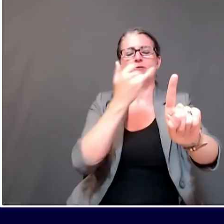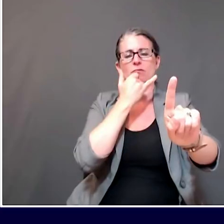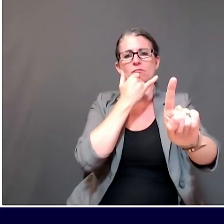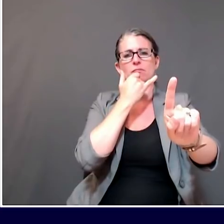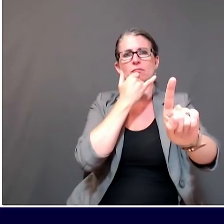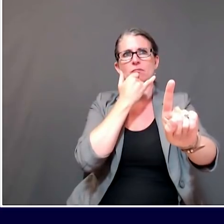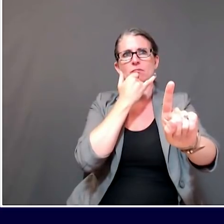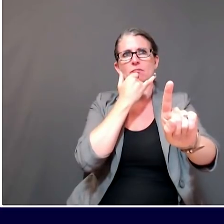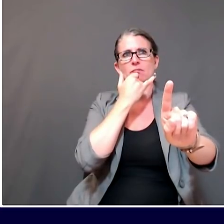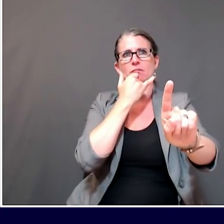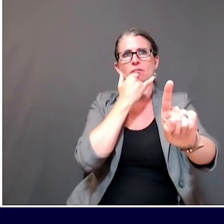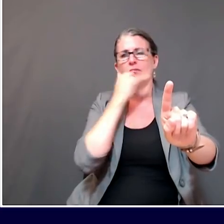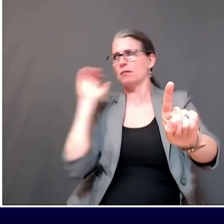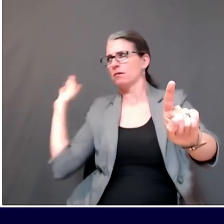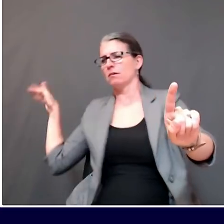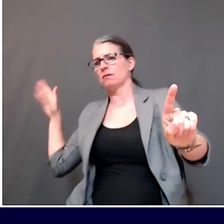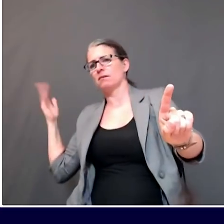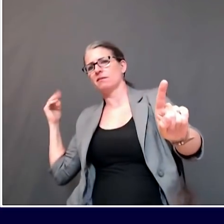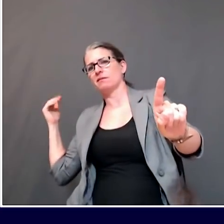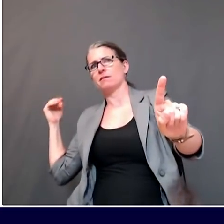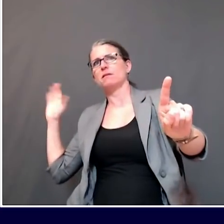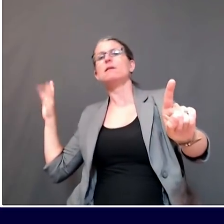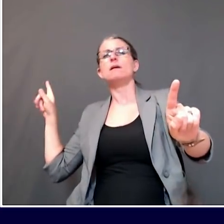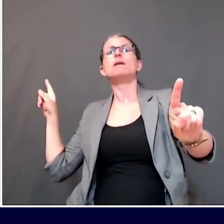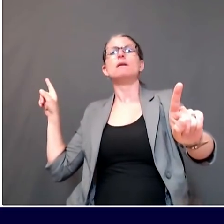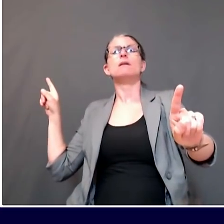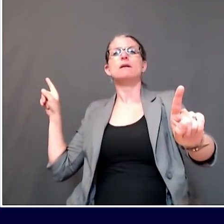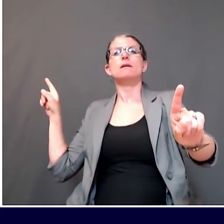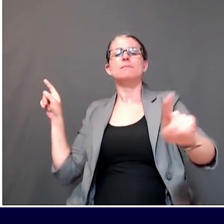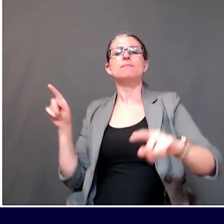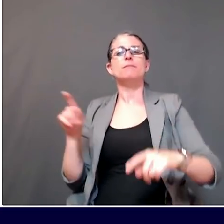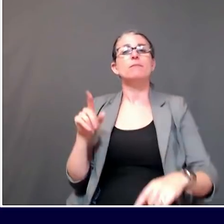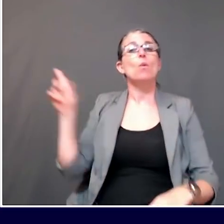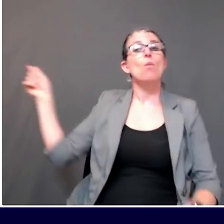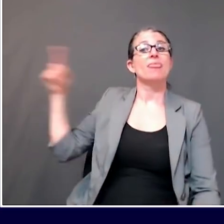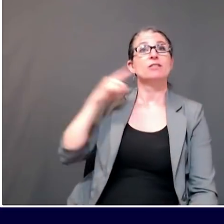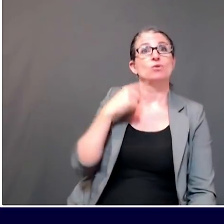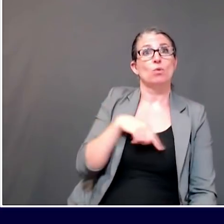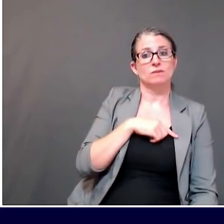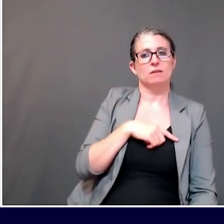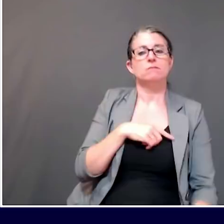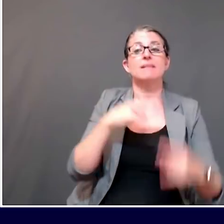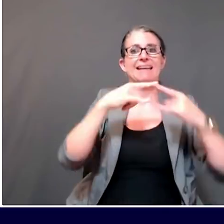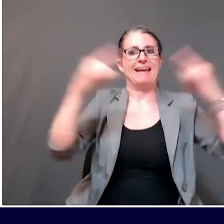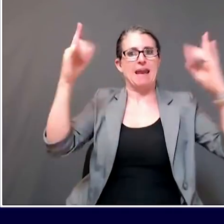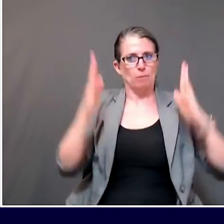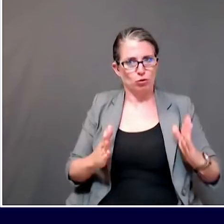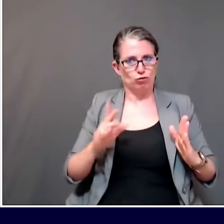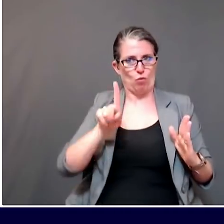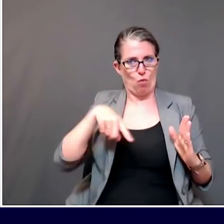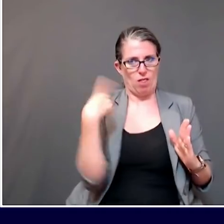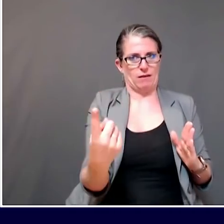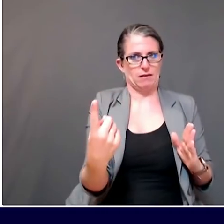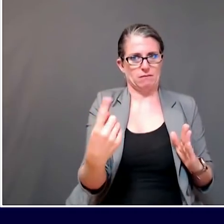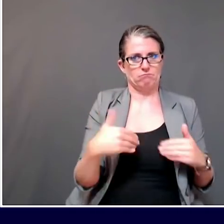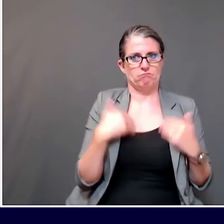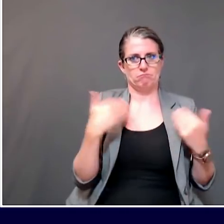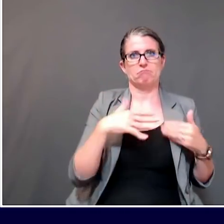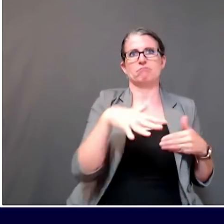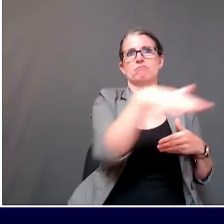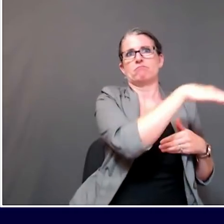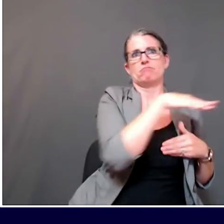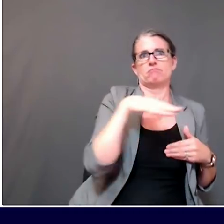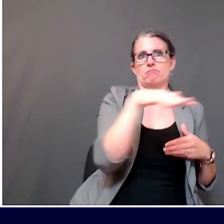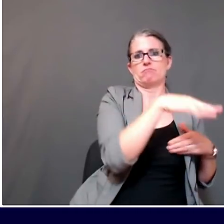Based on what we've been told, it's campers only. If that information is not accurate, Kevin, I will let you know. We will let you